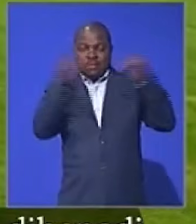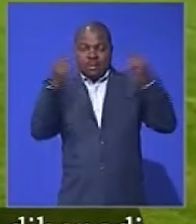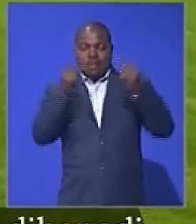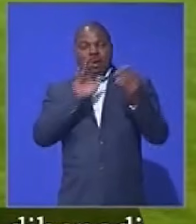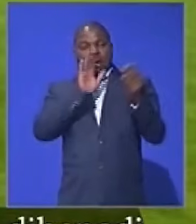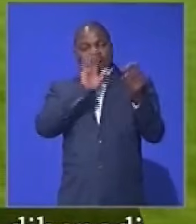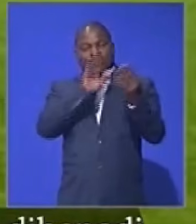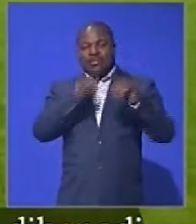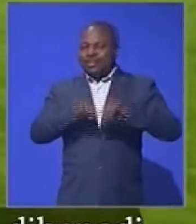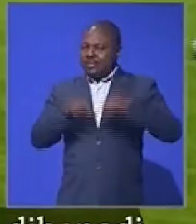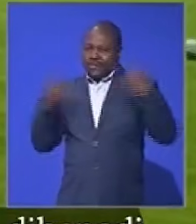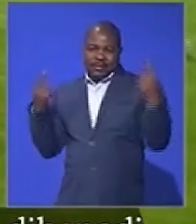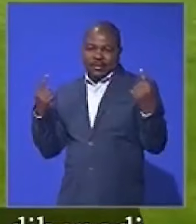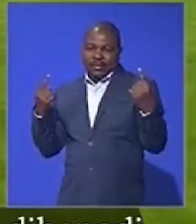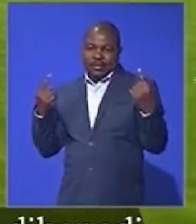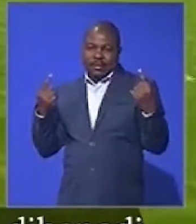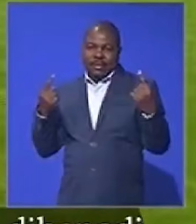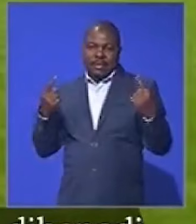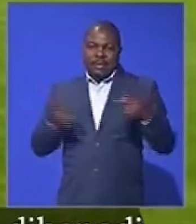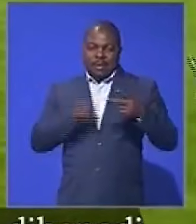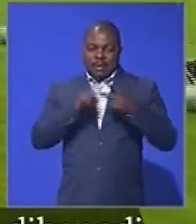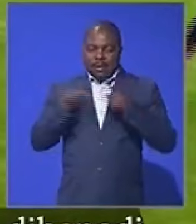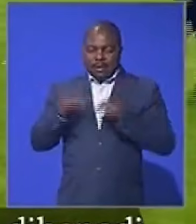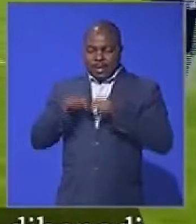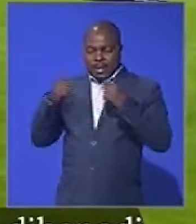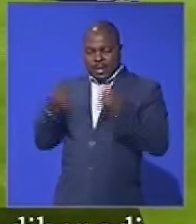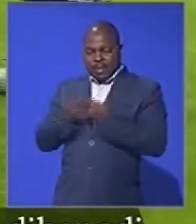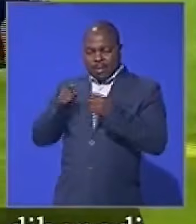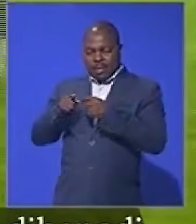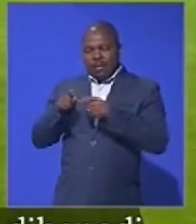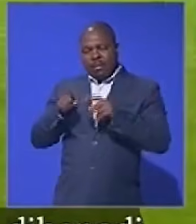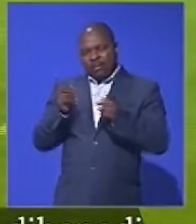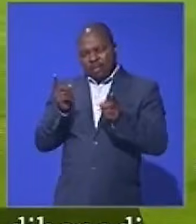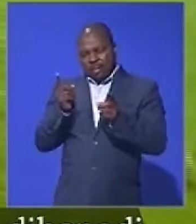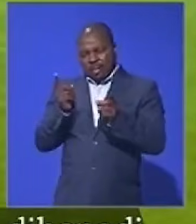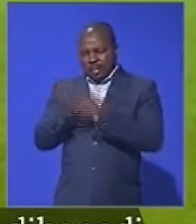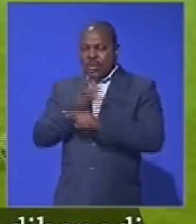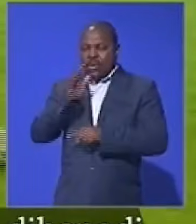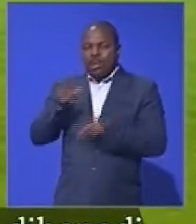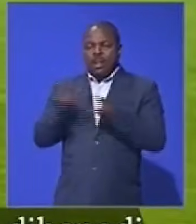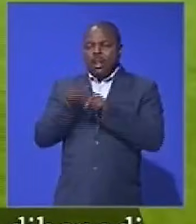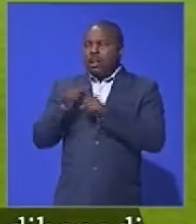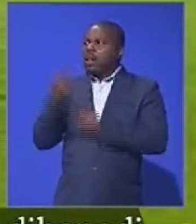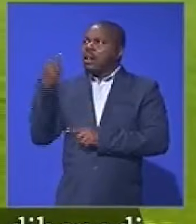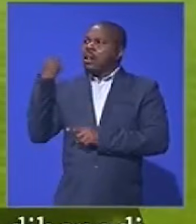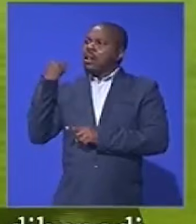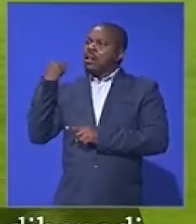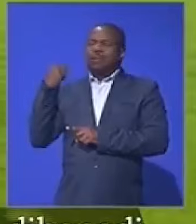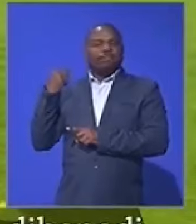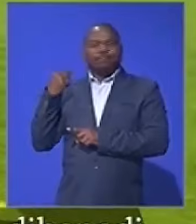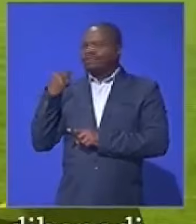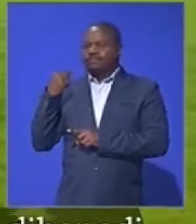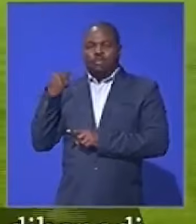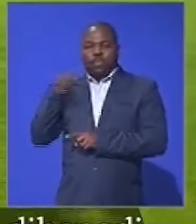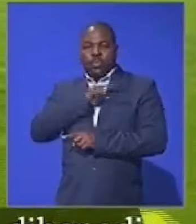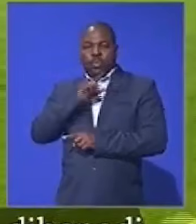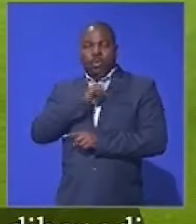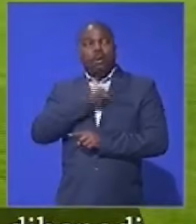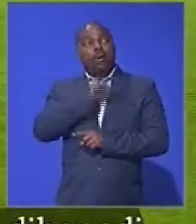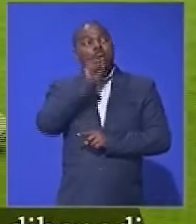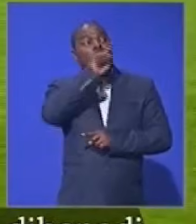approach yo fapana sebopego sa sehlopha se ya go fapana ga e sa tlo bele ka maba le maloba because re ile